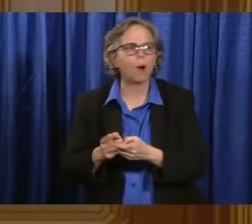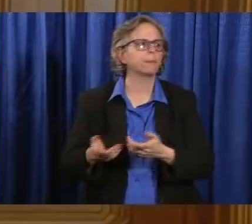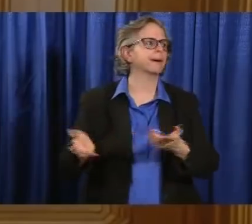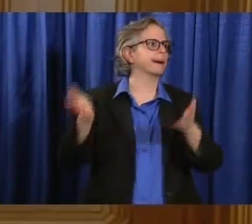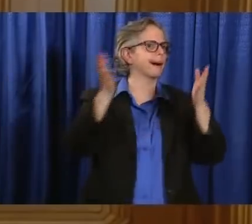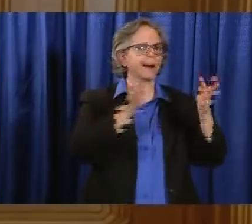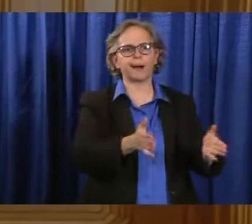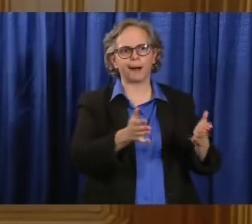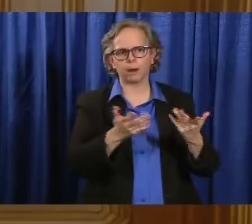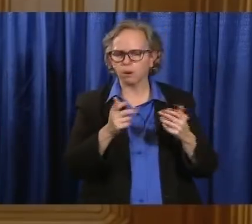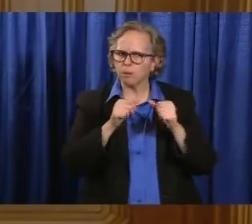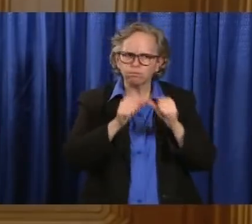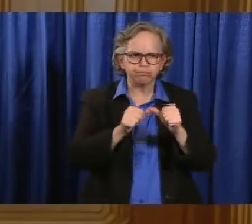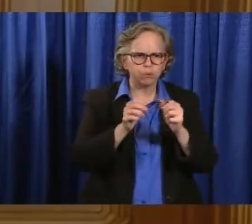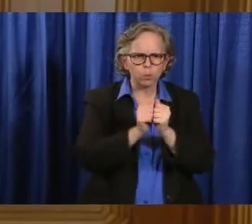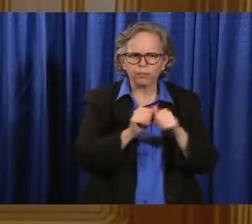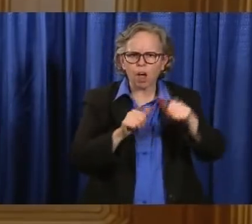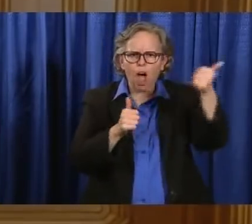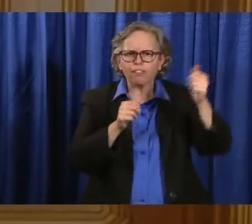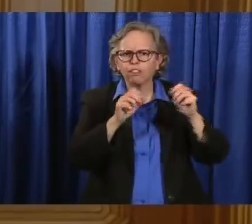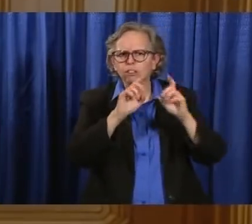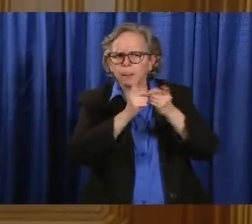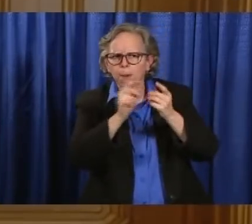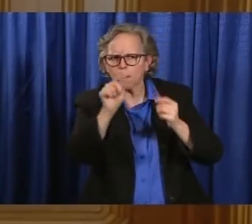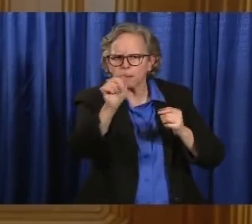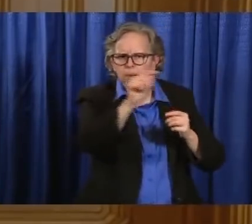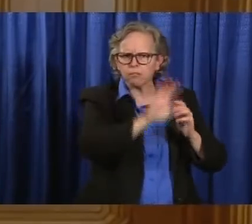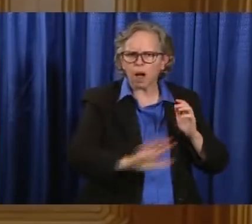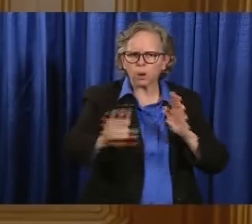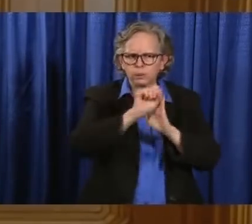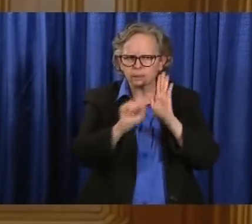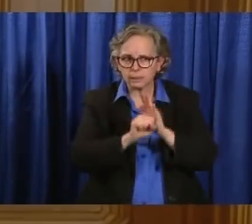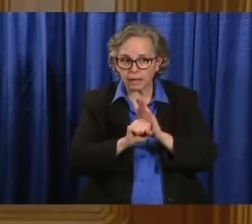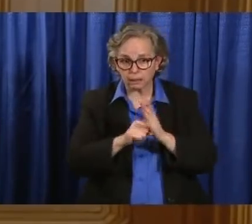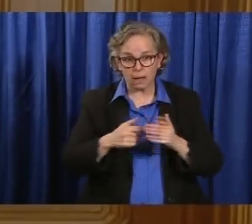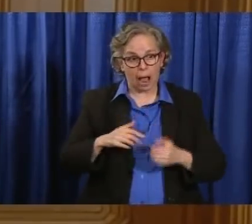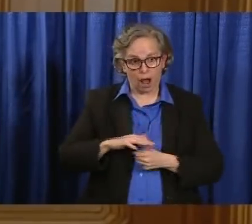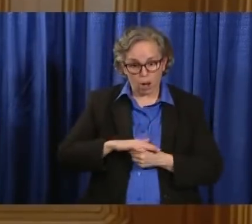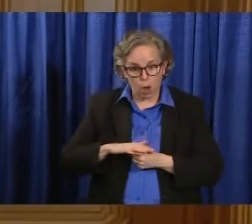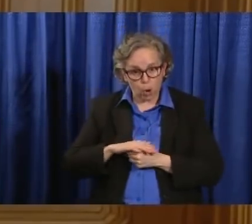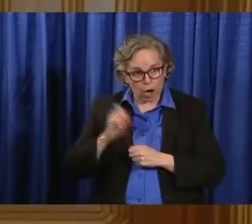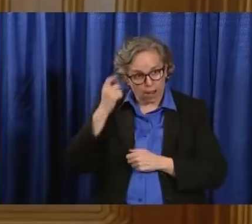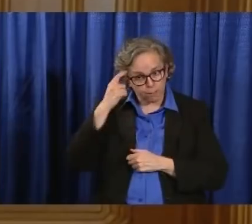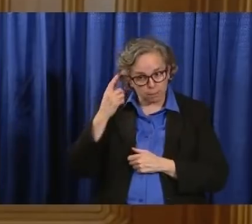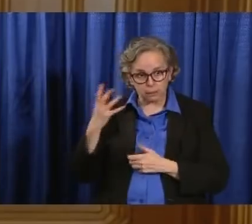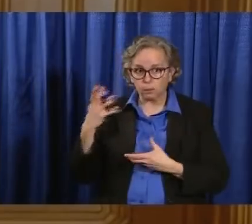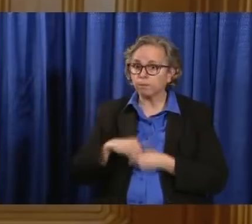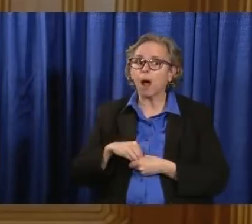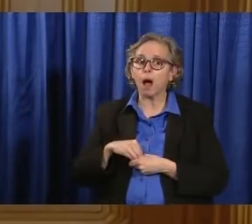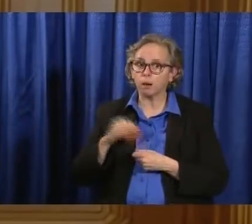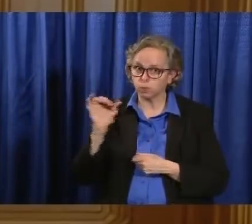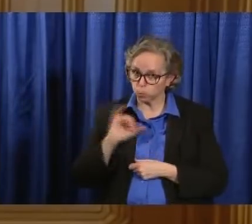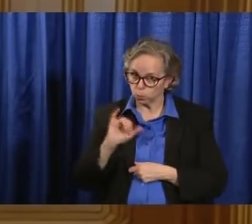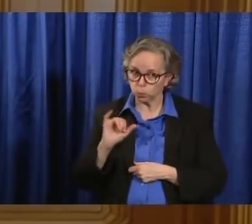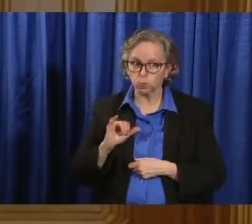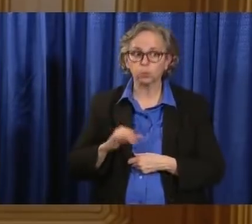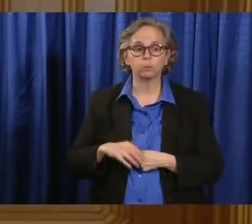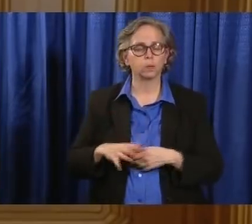with the other departments in state government and the local ones, really, that have something to do with public